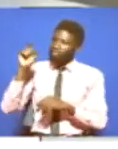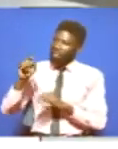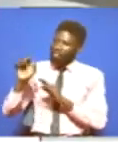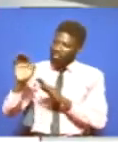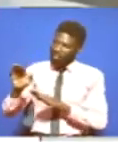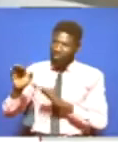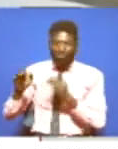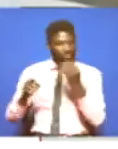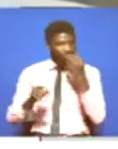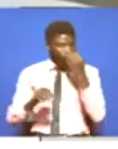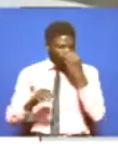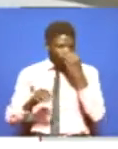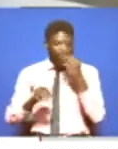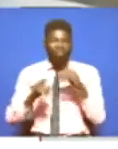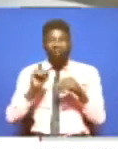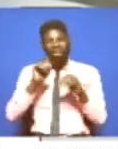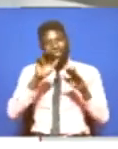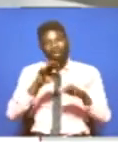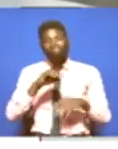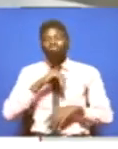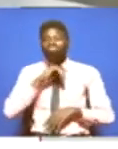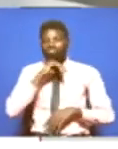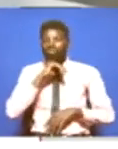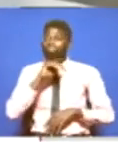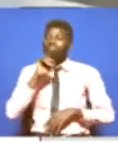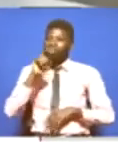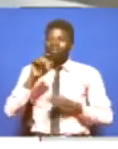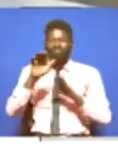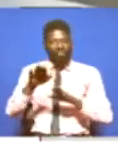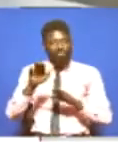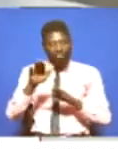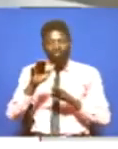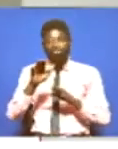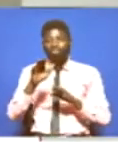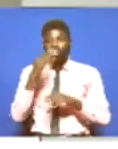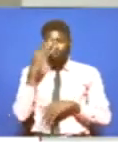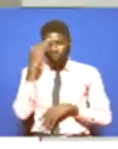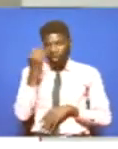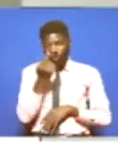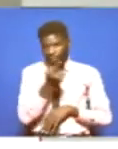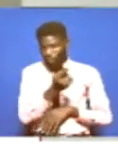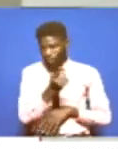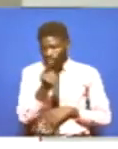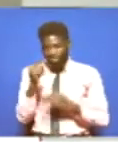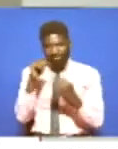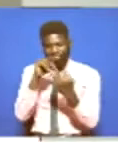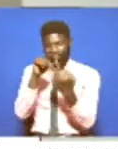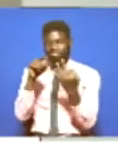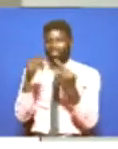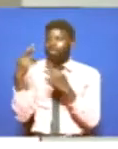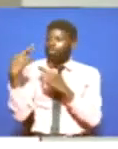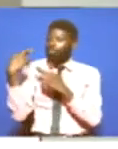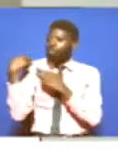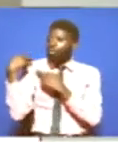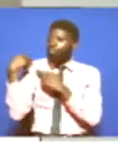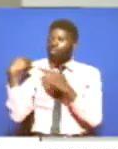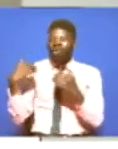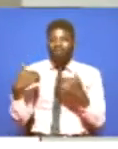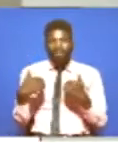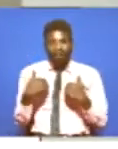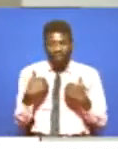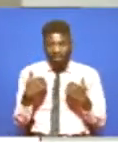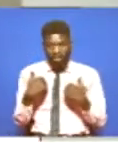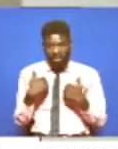turn down, Raila has to tone down, because all of them have responsibility that more than